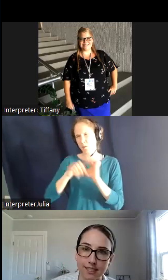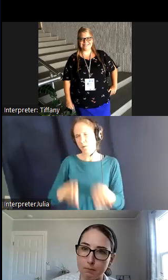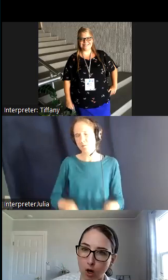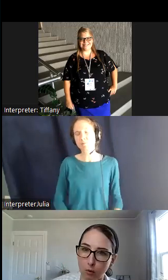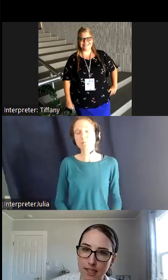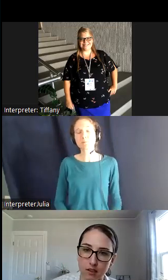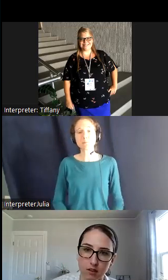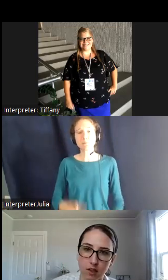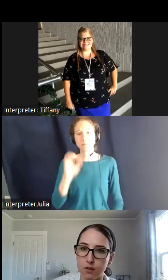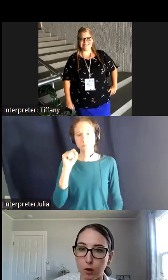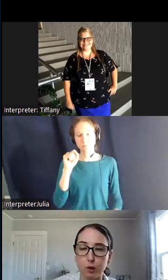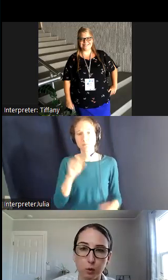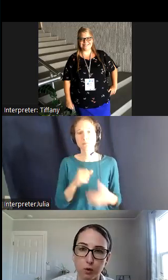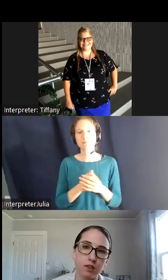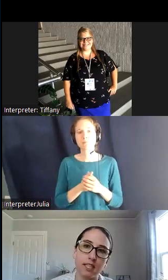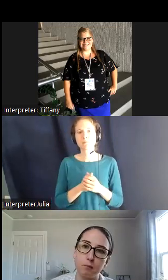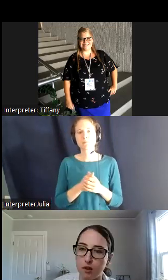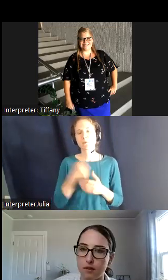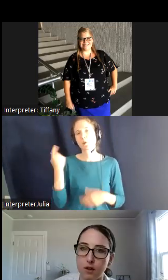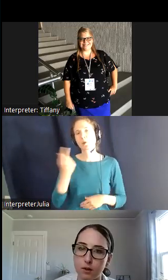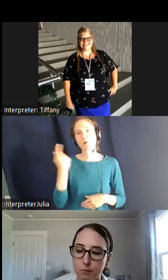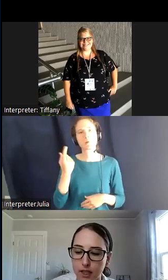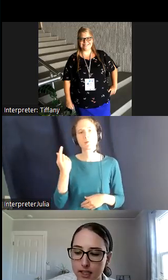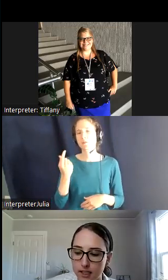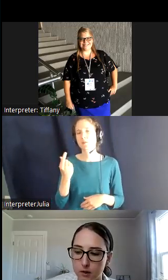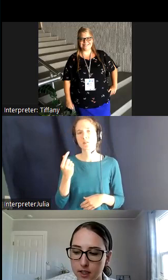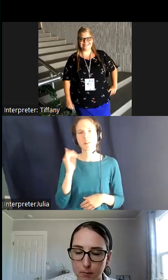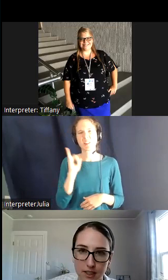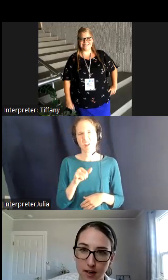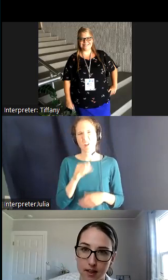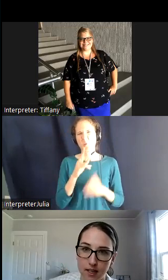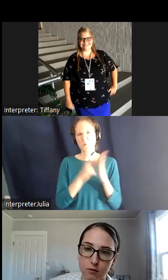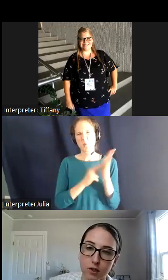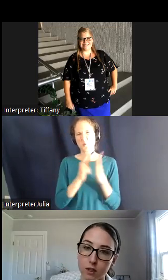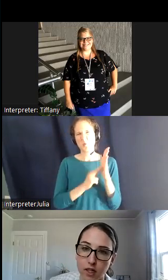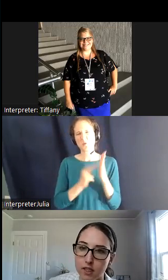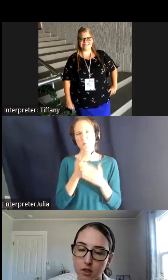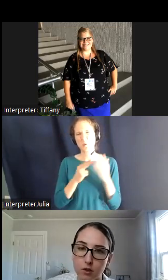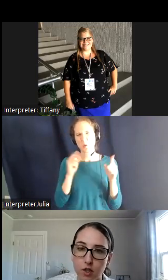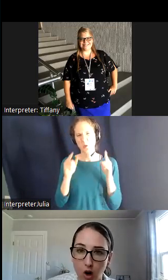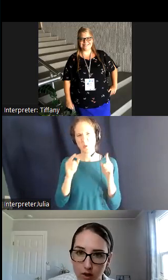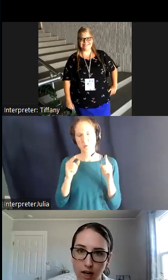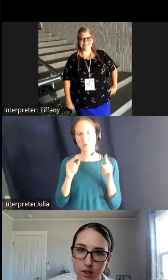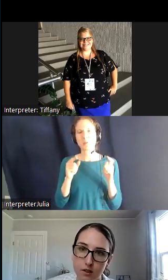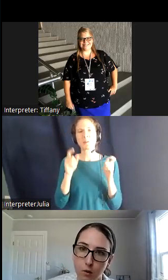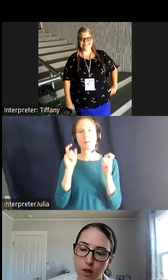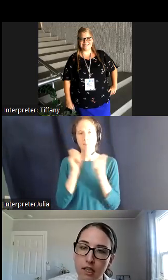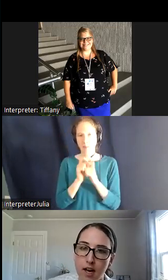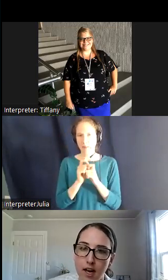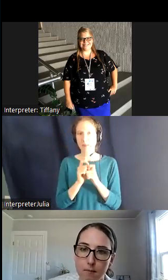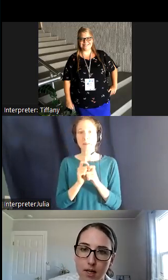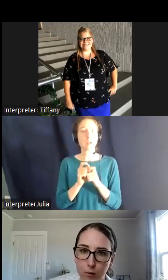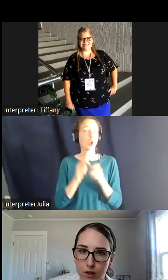So yes, but always as those rules in both of those places really specify that restraint and seclusion are the last